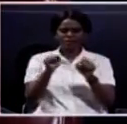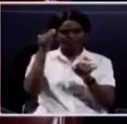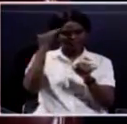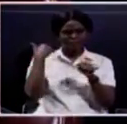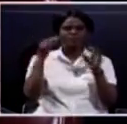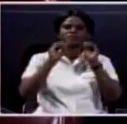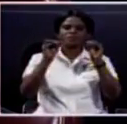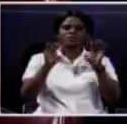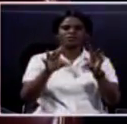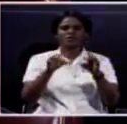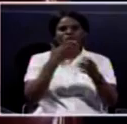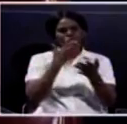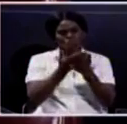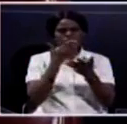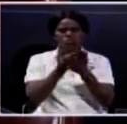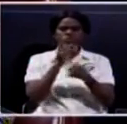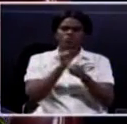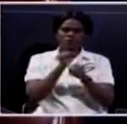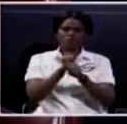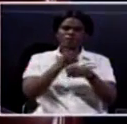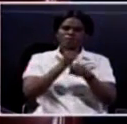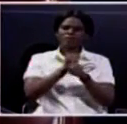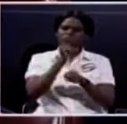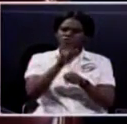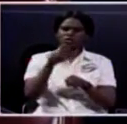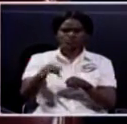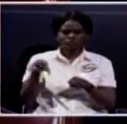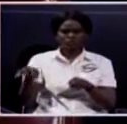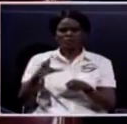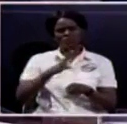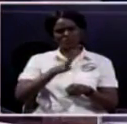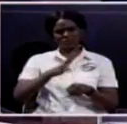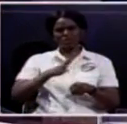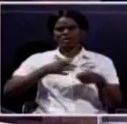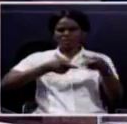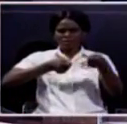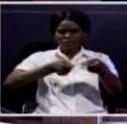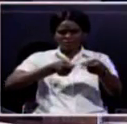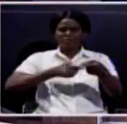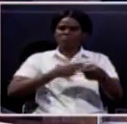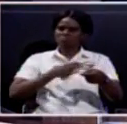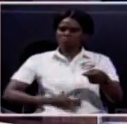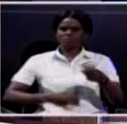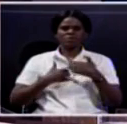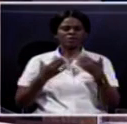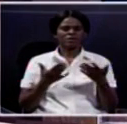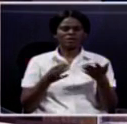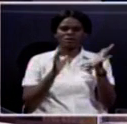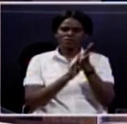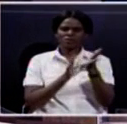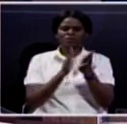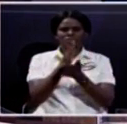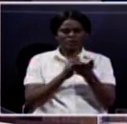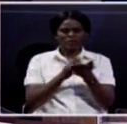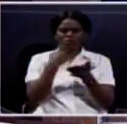down there, they are doing a lot of work to ensure that our children are well fed. No child is starving. By the way, there are some schools who are